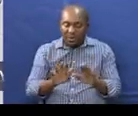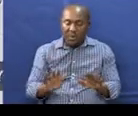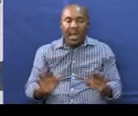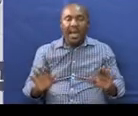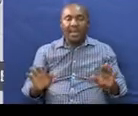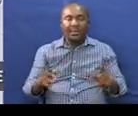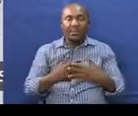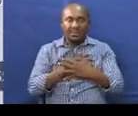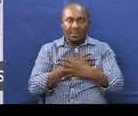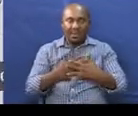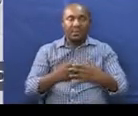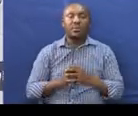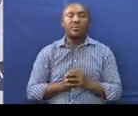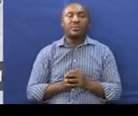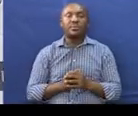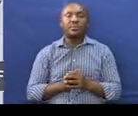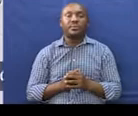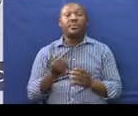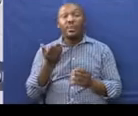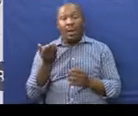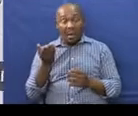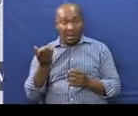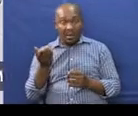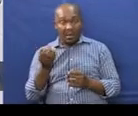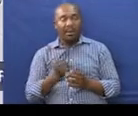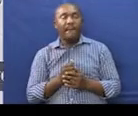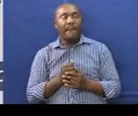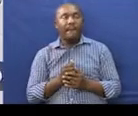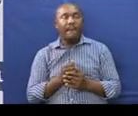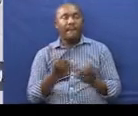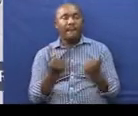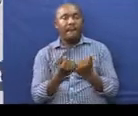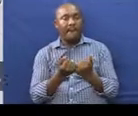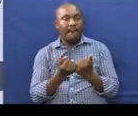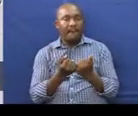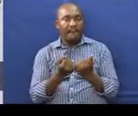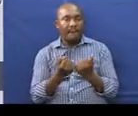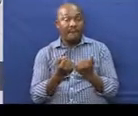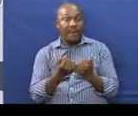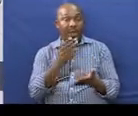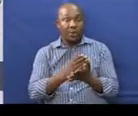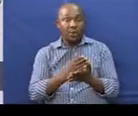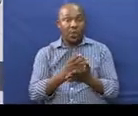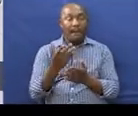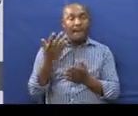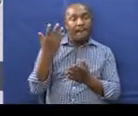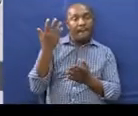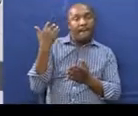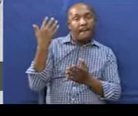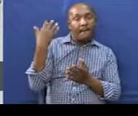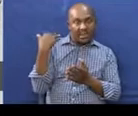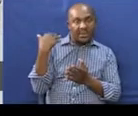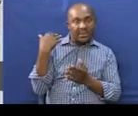is a report, make sure that past tenses are used. Use